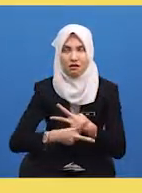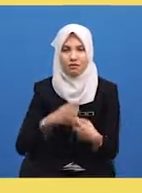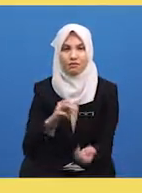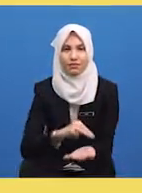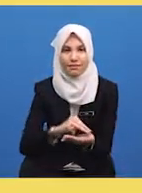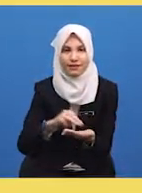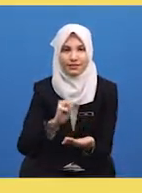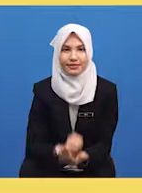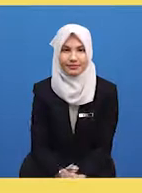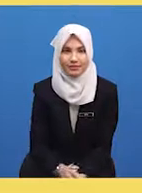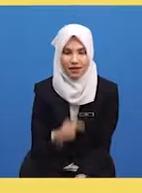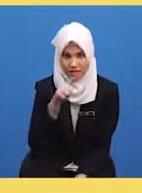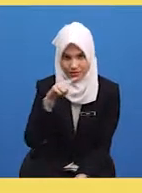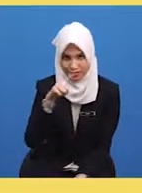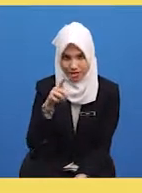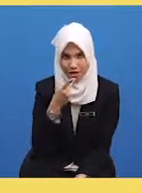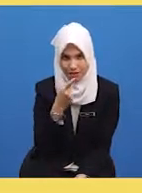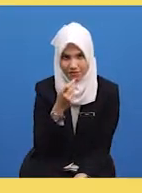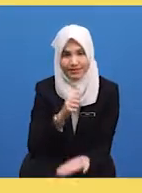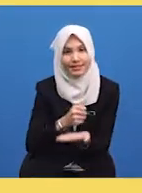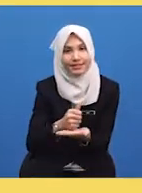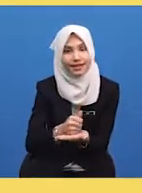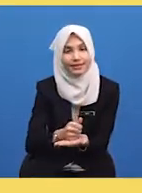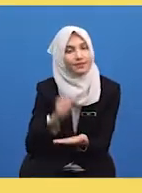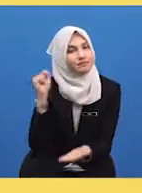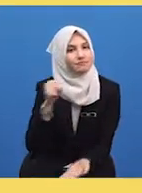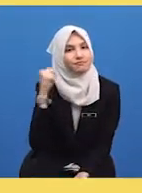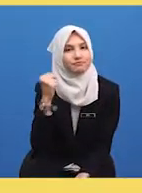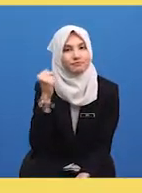Check your privacy setting regularly.